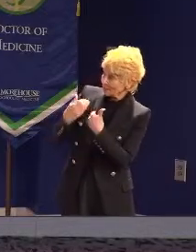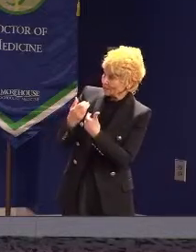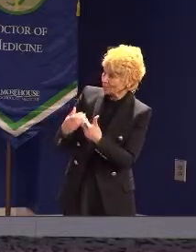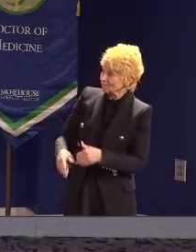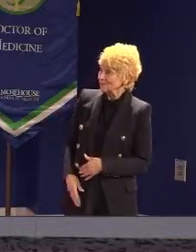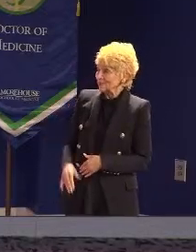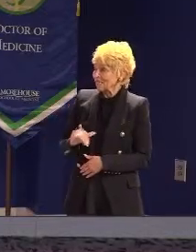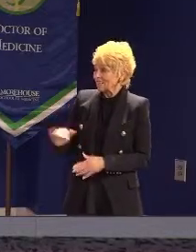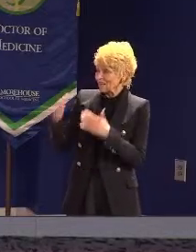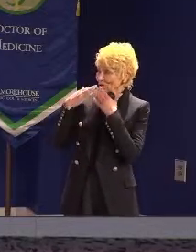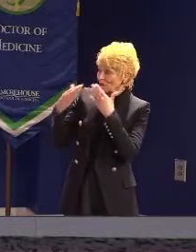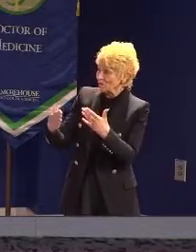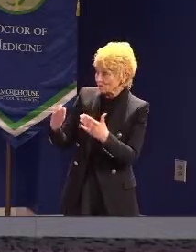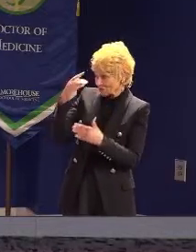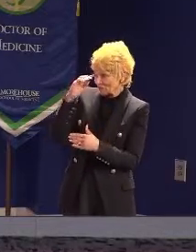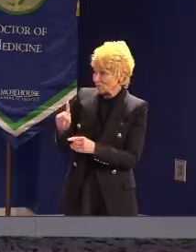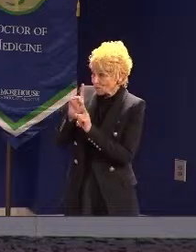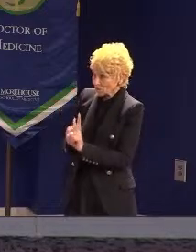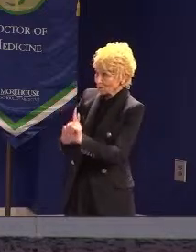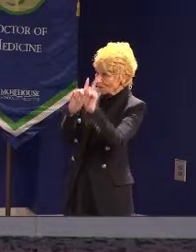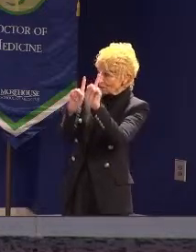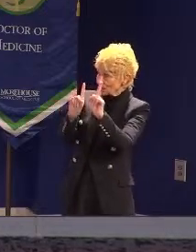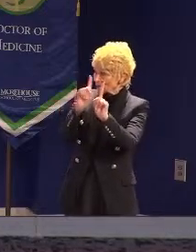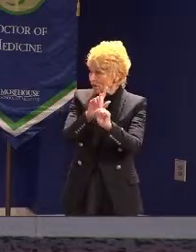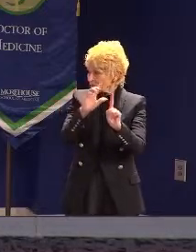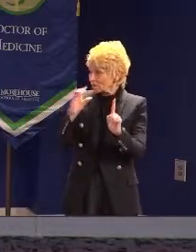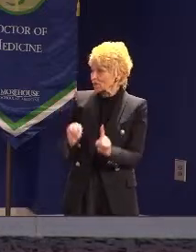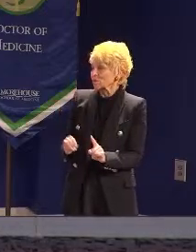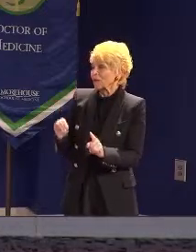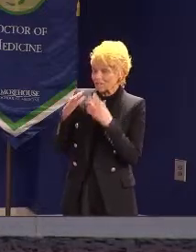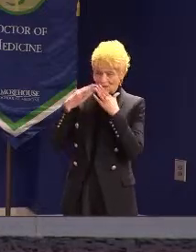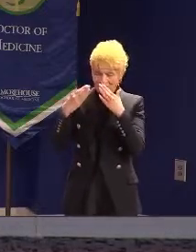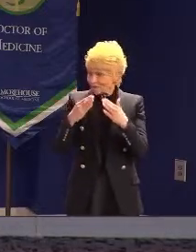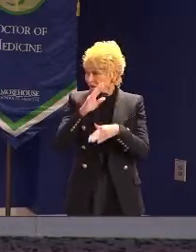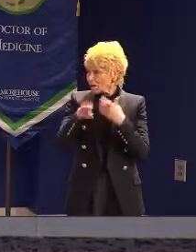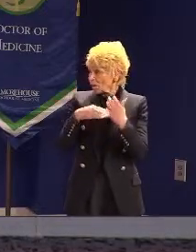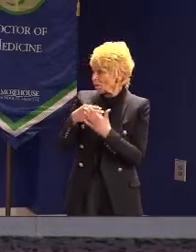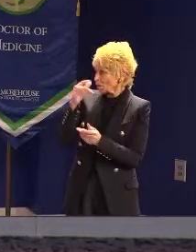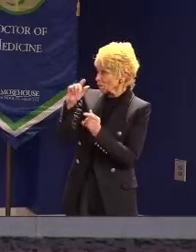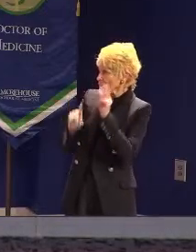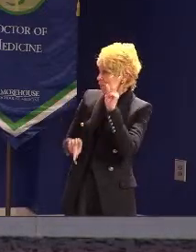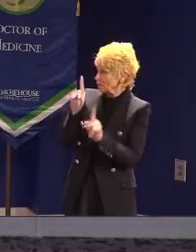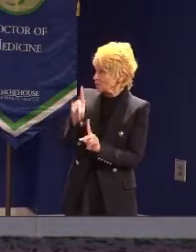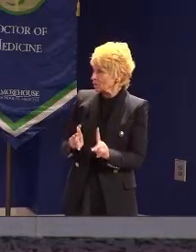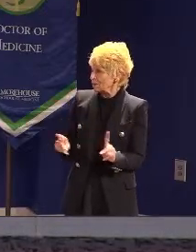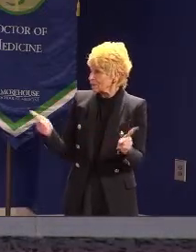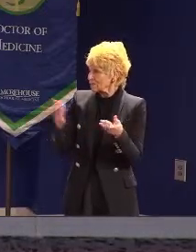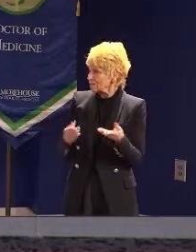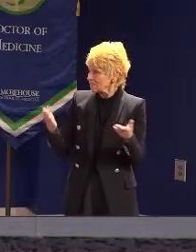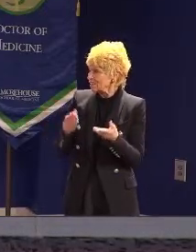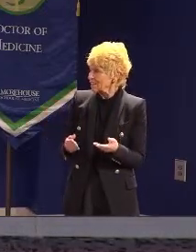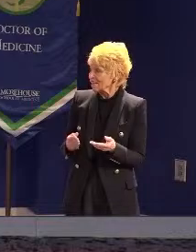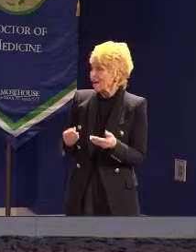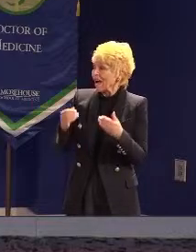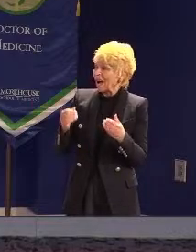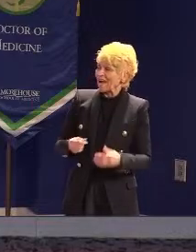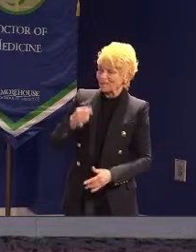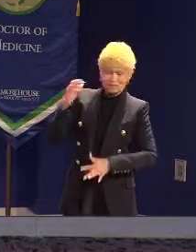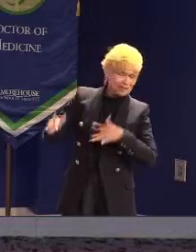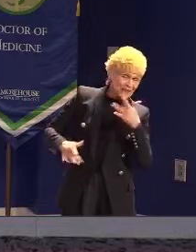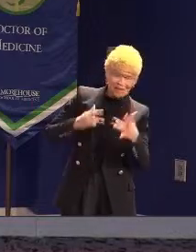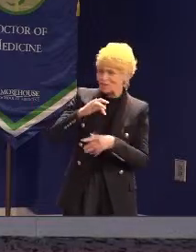I'm thankful so much for my mentors, Dr. Chowdhury, who I don't think he's here, and Dr. Durham Walker, and just,